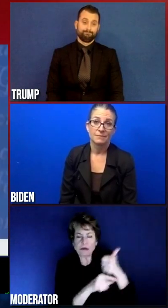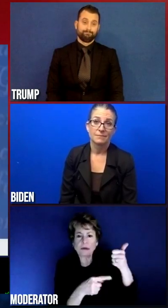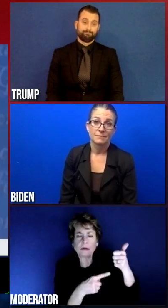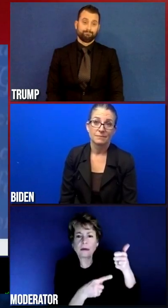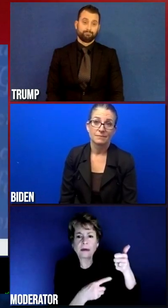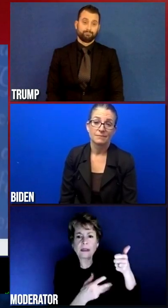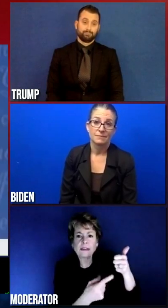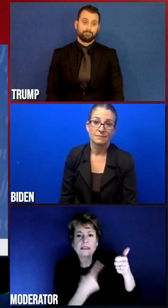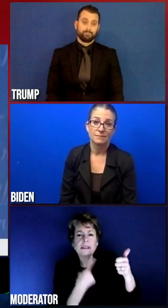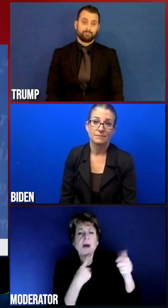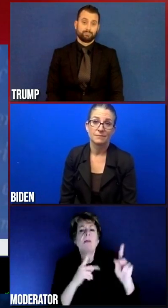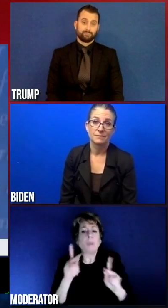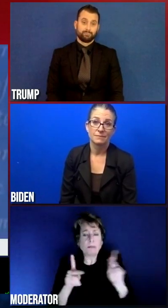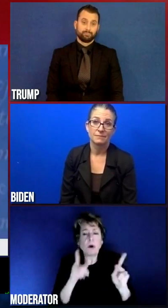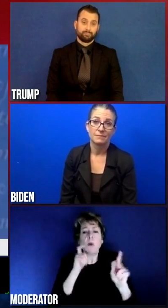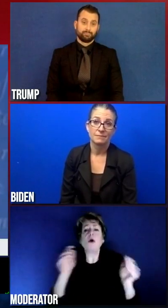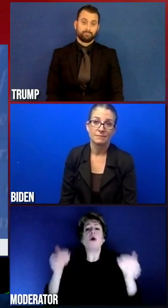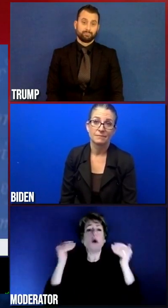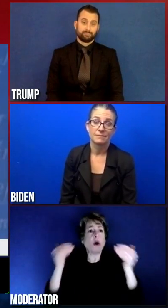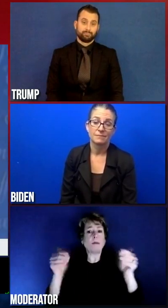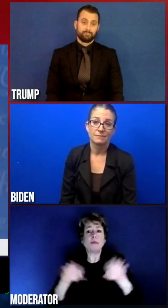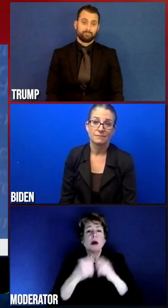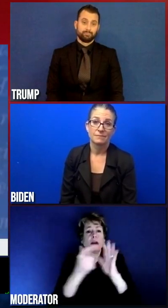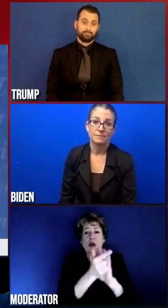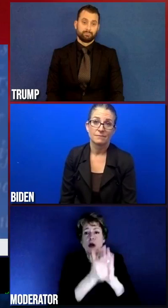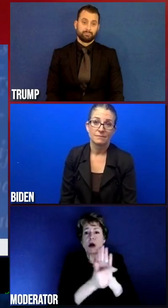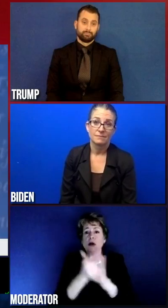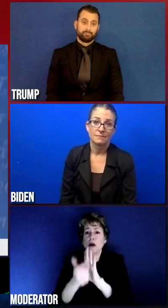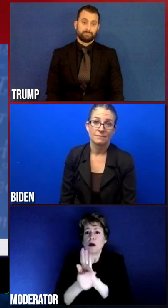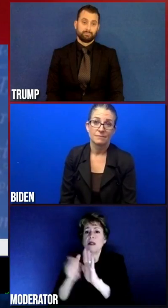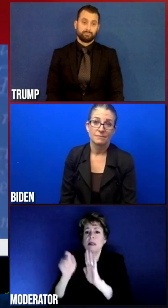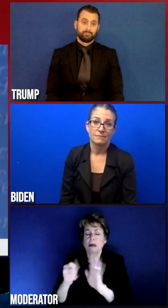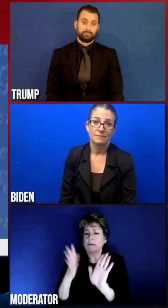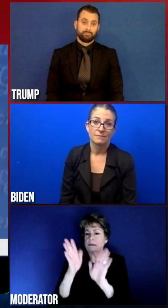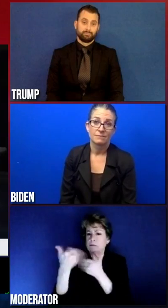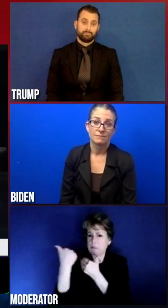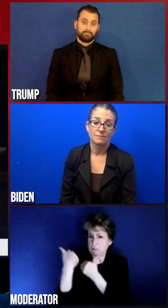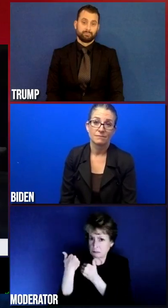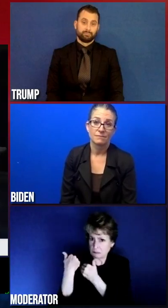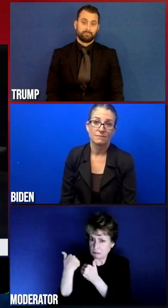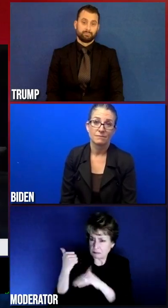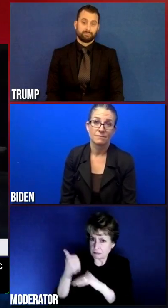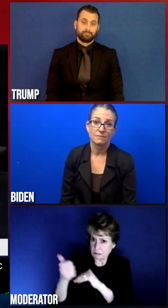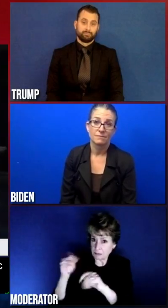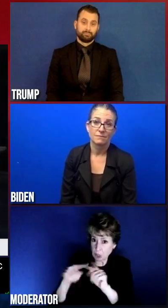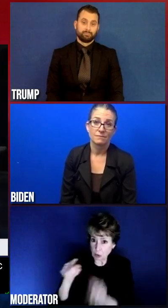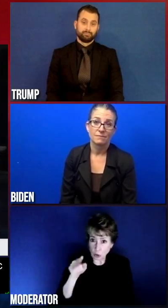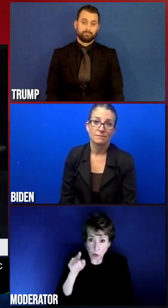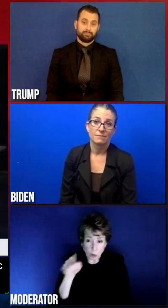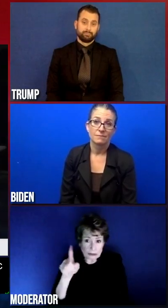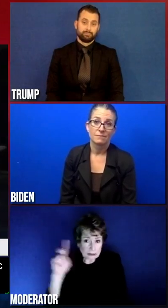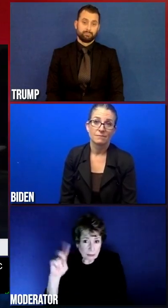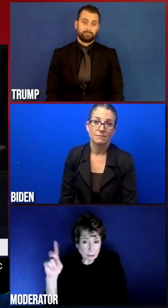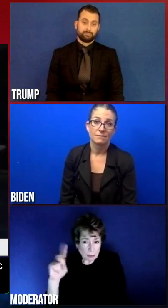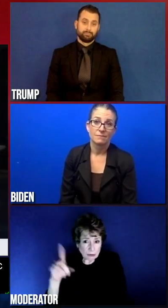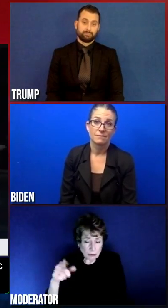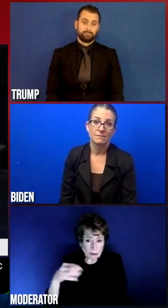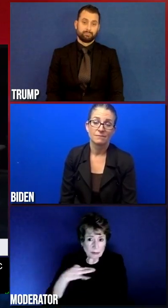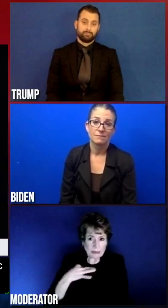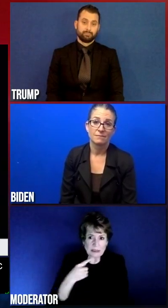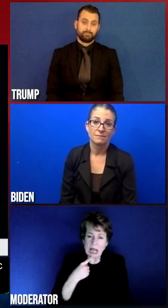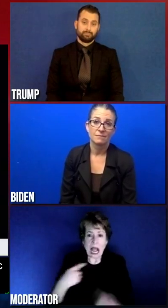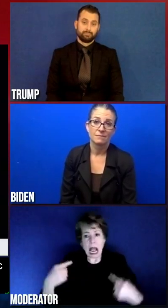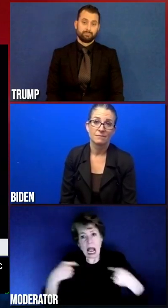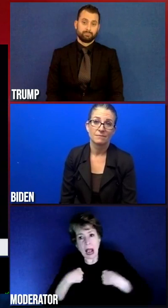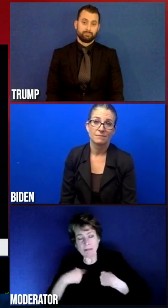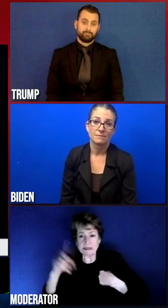held accountable. The question I have, though, is, as the Democratic nominee, and earlier tonight you said that you are the Democratic Party right now, have